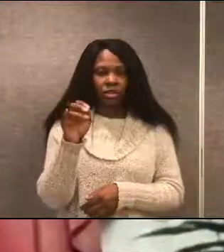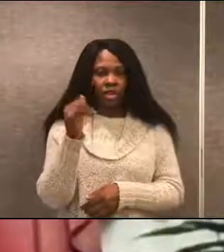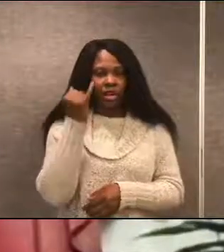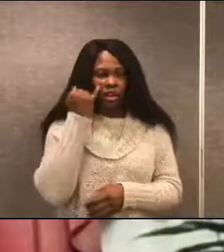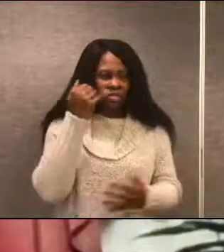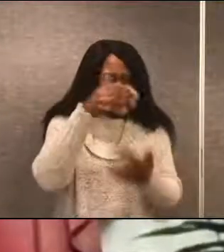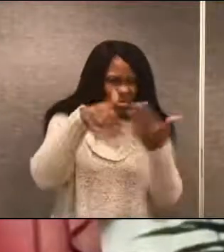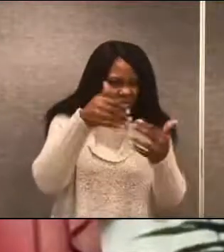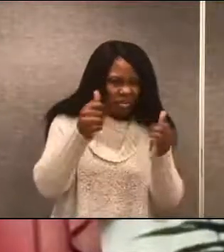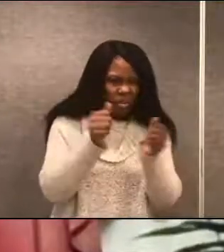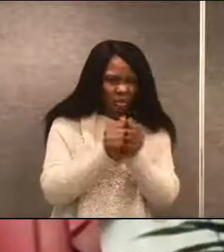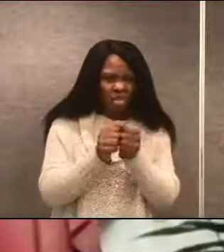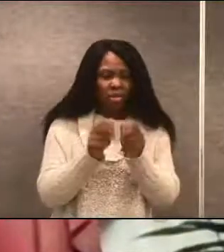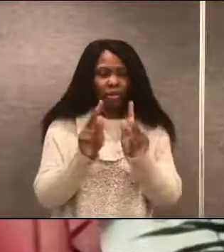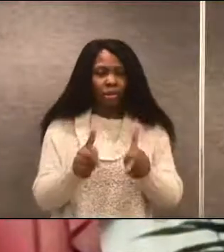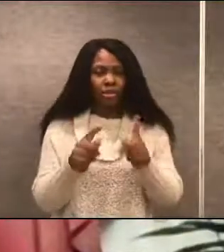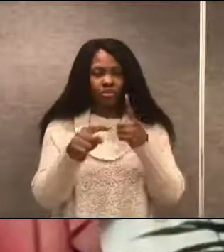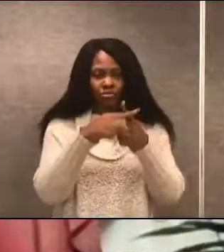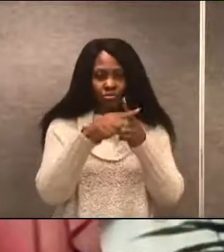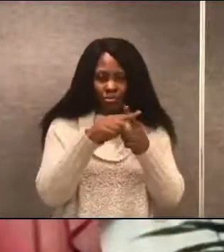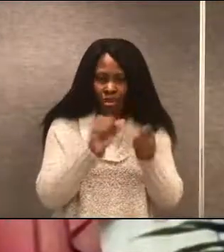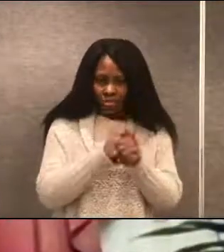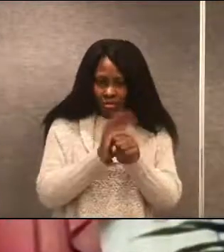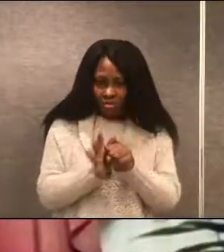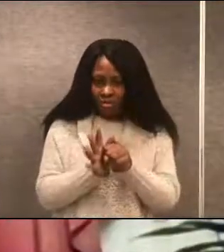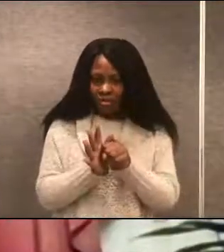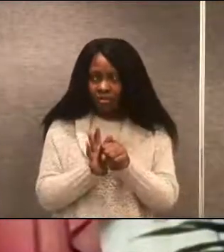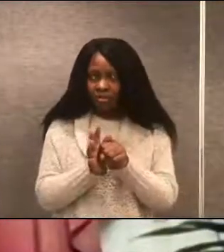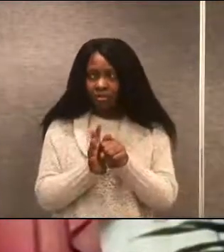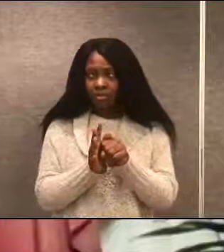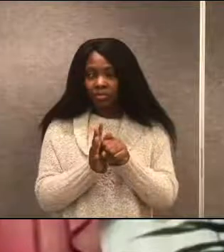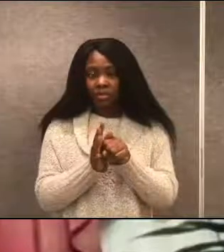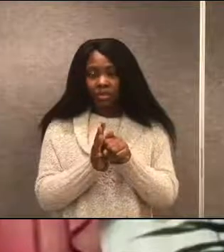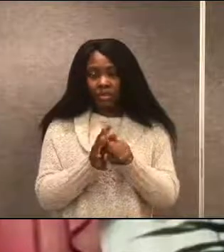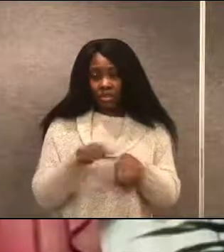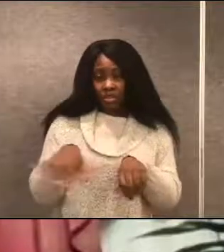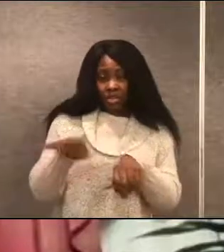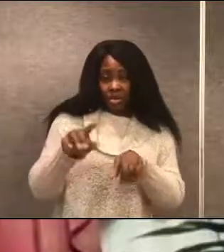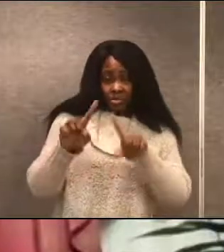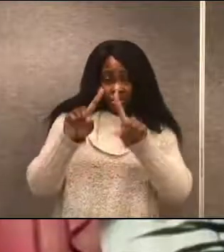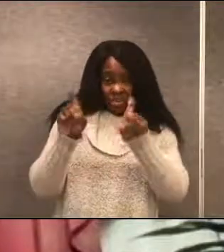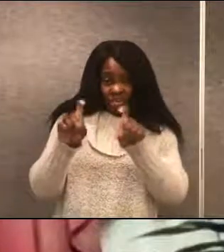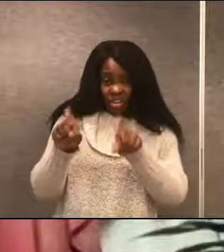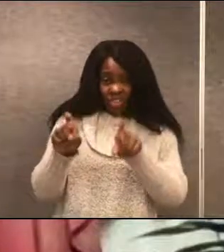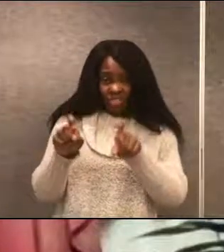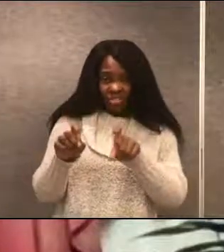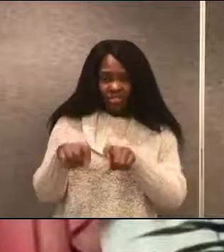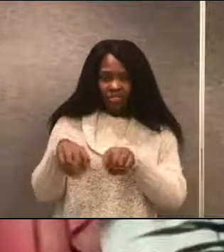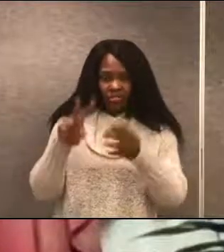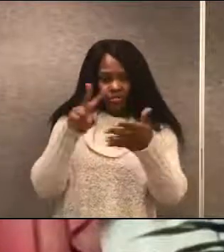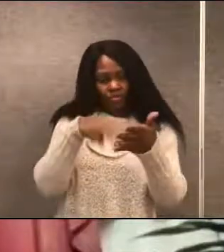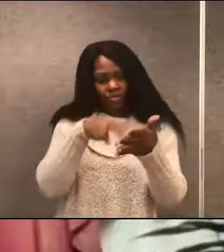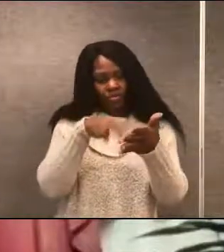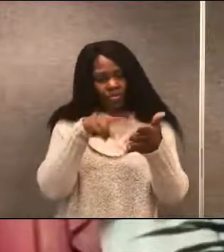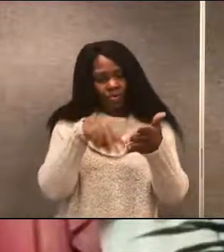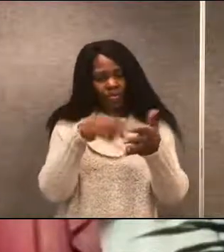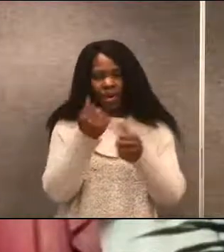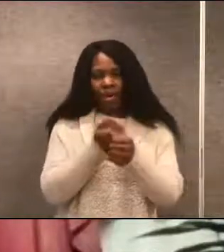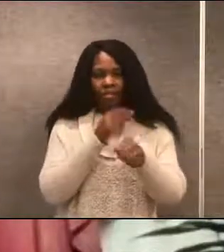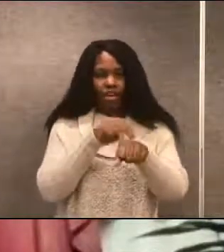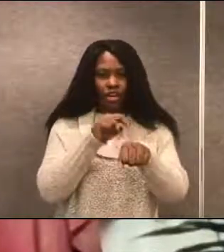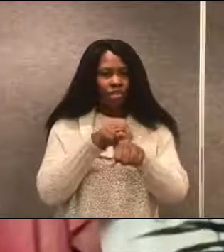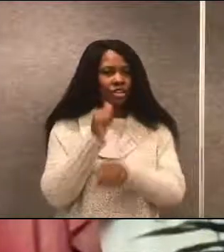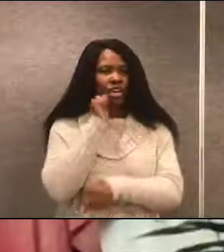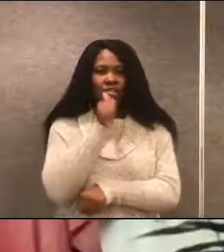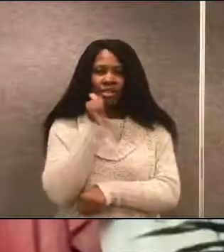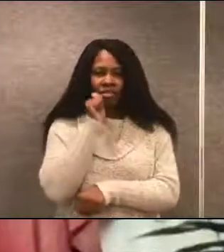anyone who has tested COVID positive? So those screening forms are read by each of our nurses every day by